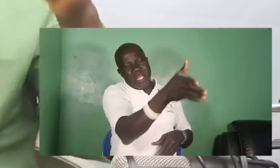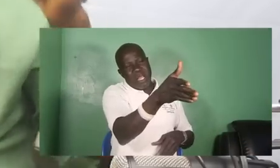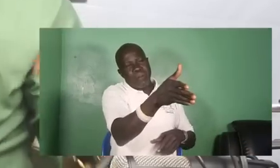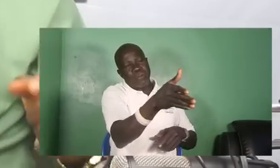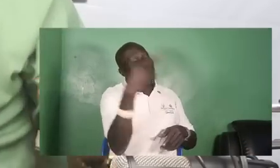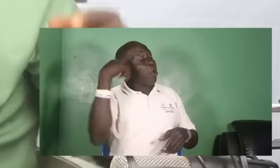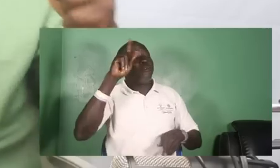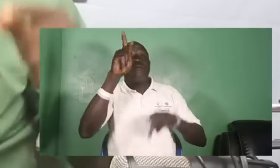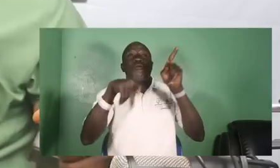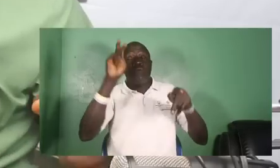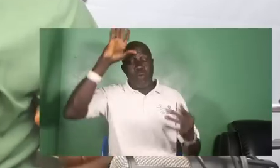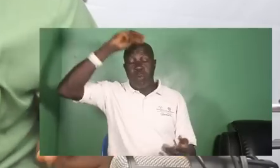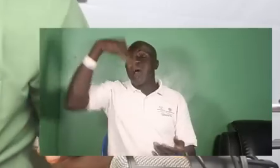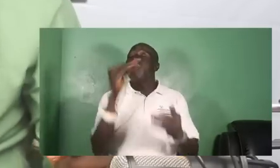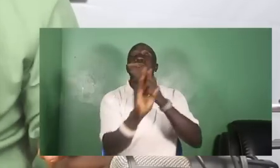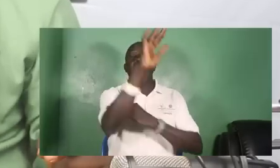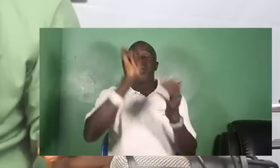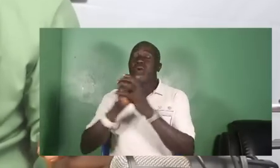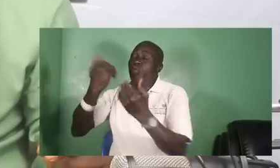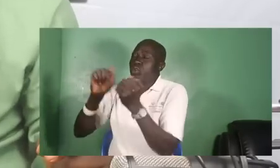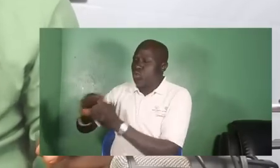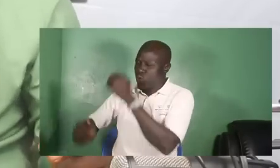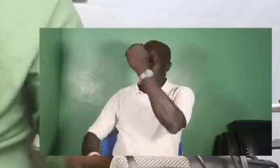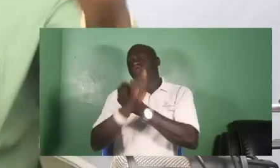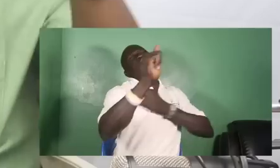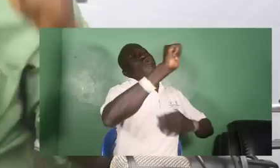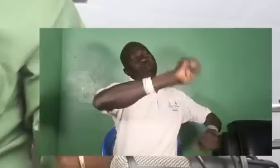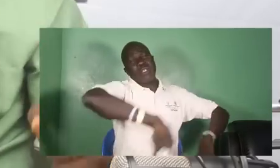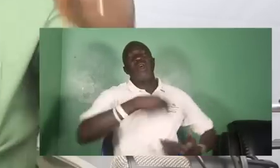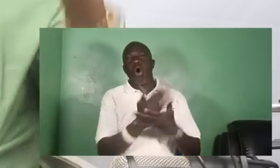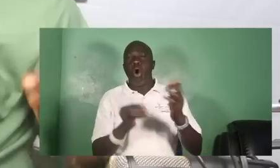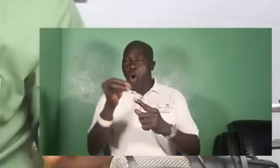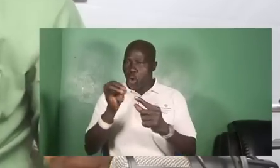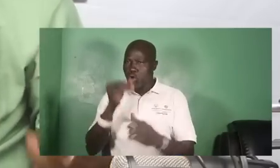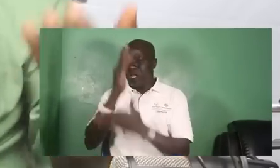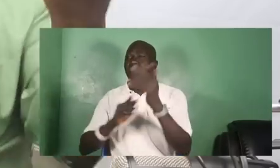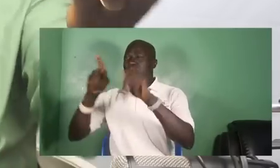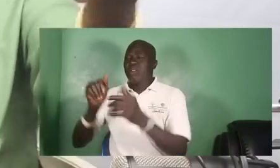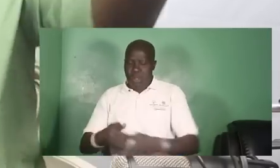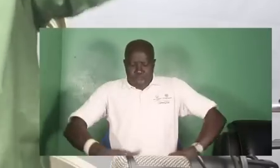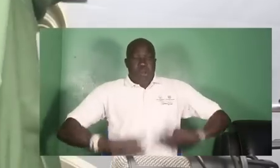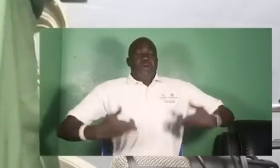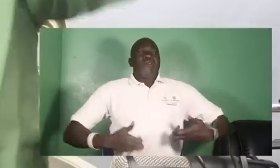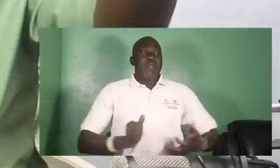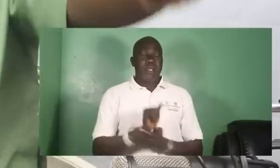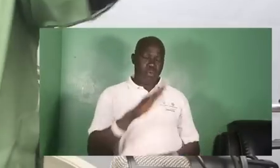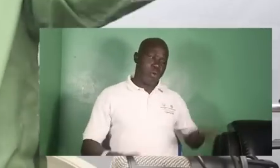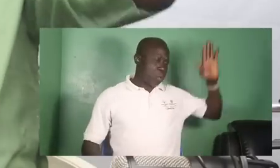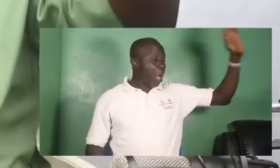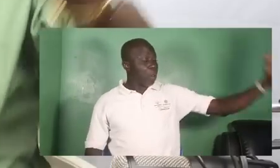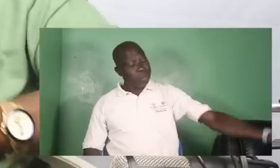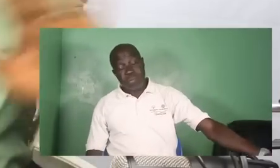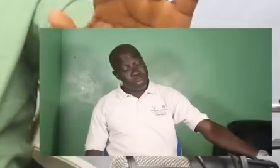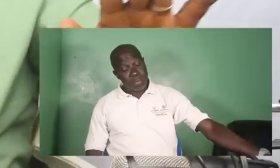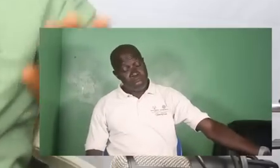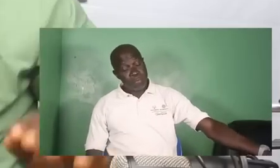kí ìránṣẹ́ Ọlọ́run bá fẹ́ ba tìyàn kan jẹ́. If a man of God wants to destroy one. Abẹ́ni yẹn ṣẹ̀ ó fẹ́. That person offended they want to fight. A gbé ọwọ́ yẹn gbé lórí. They will lay